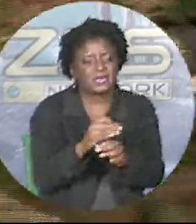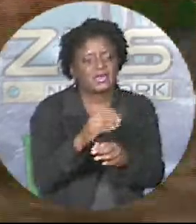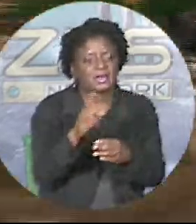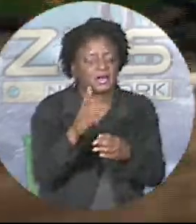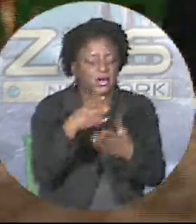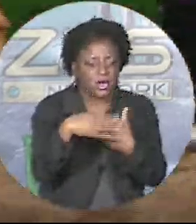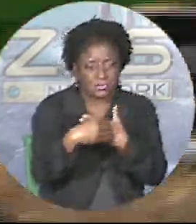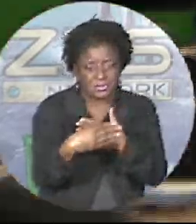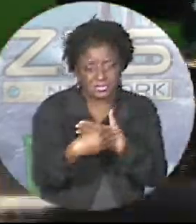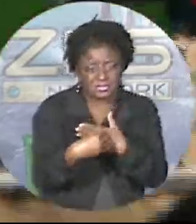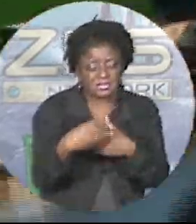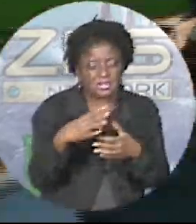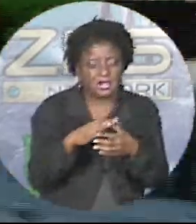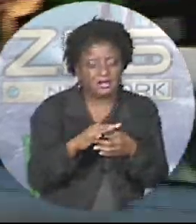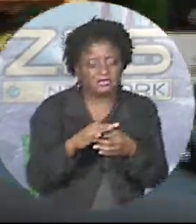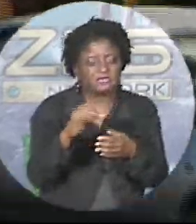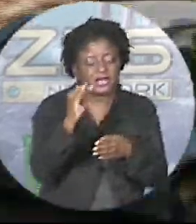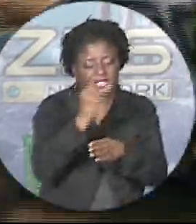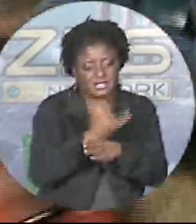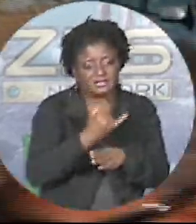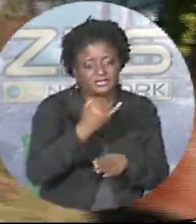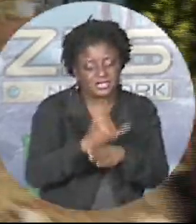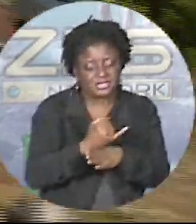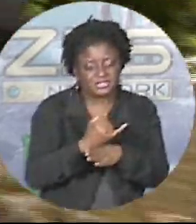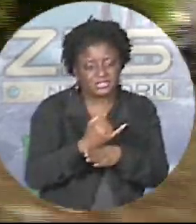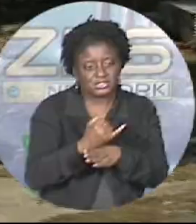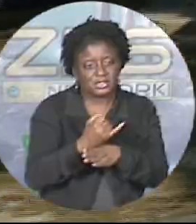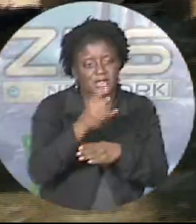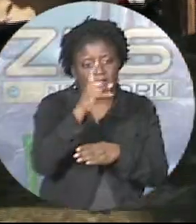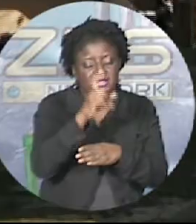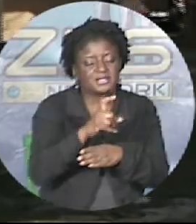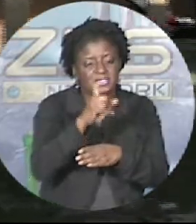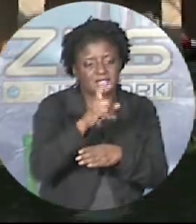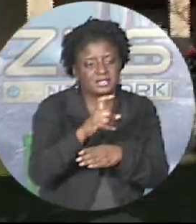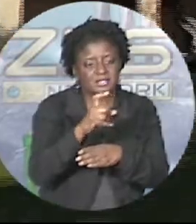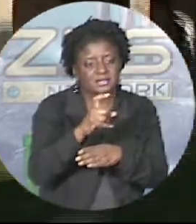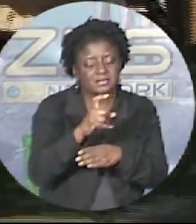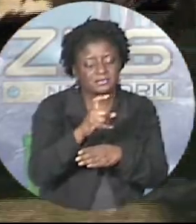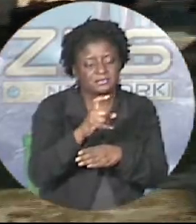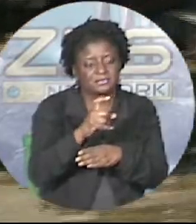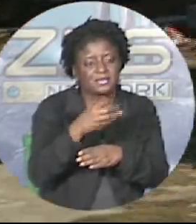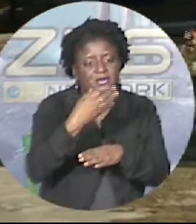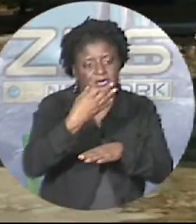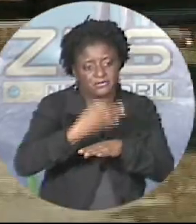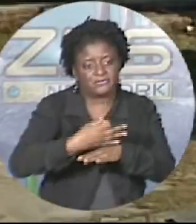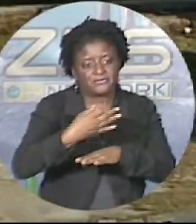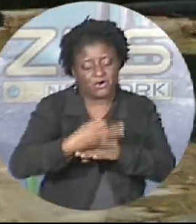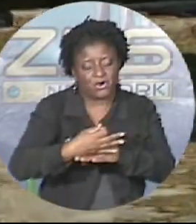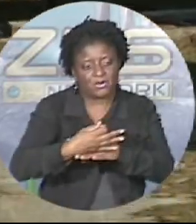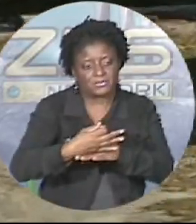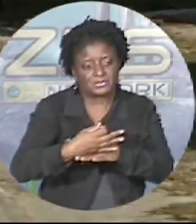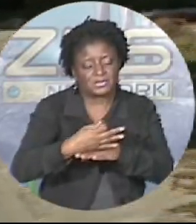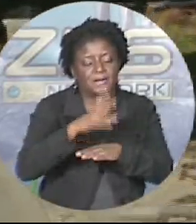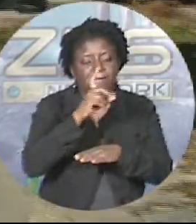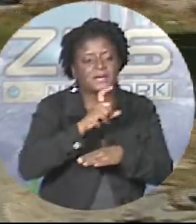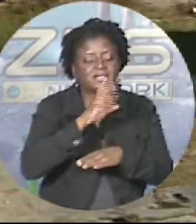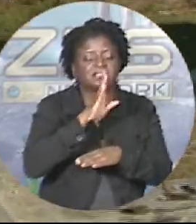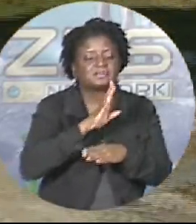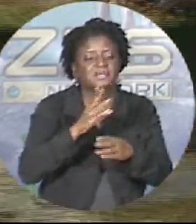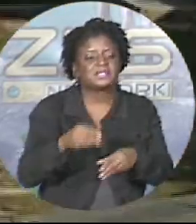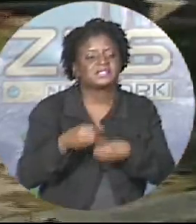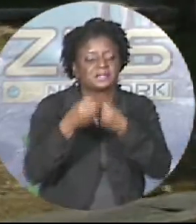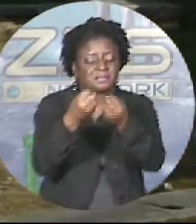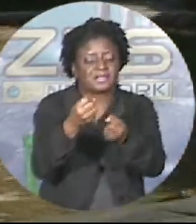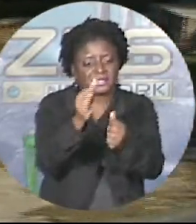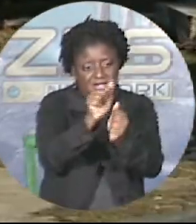of identification before duty or VAT-free sales are finalized. Forms are to be submitted monthly along with sales